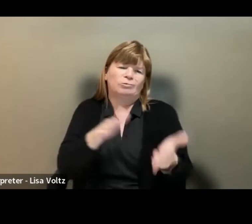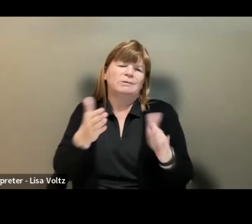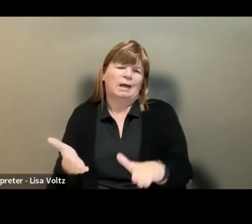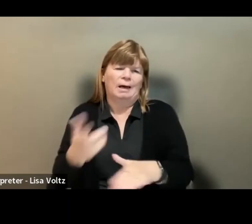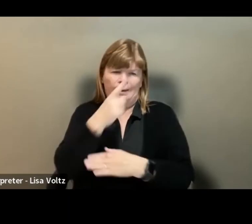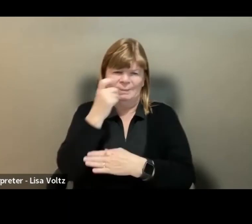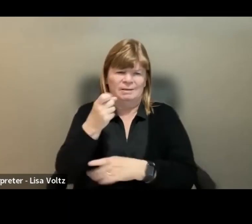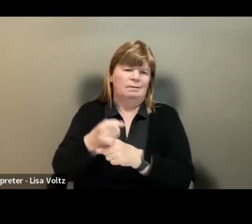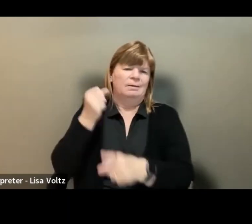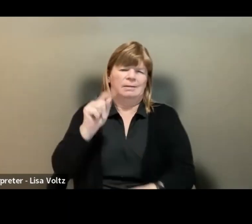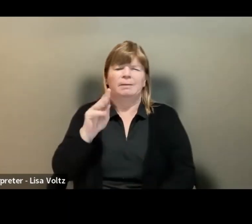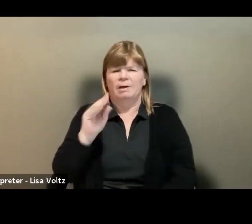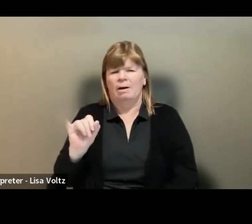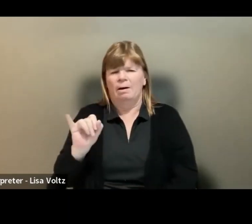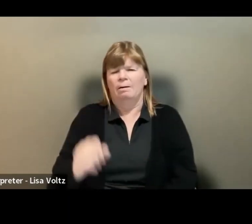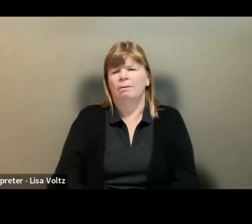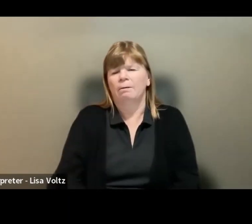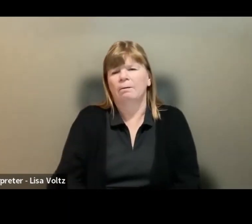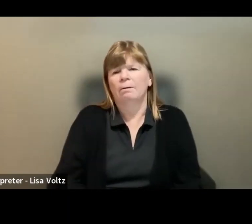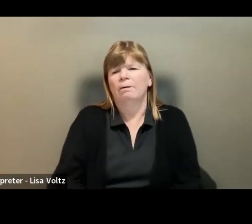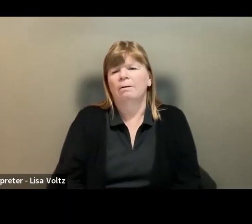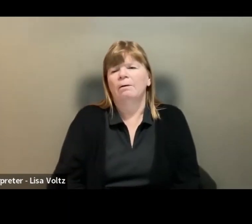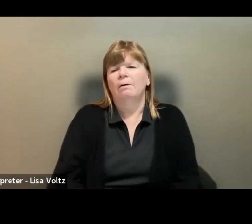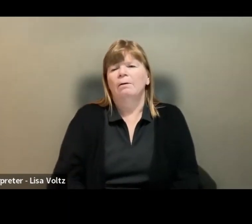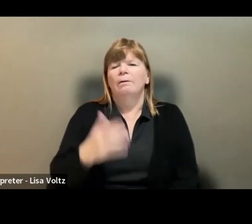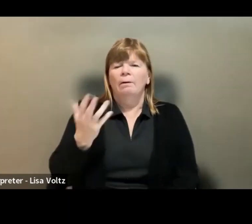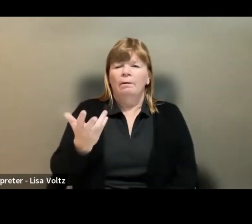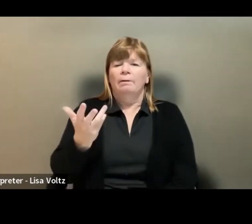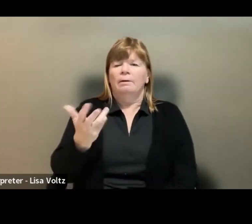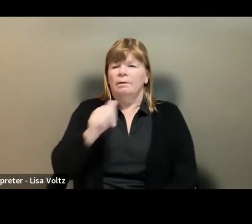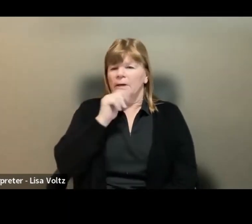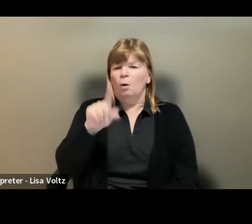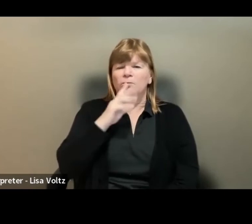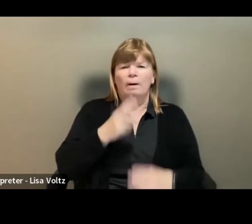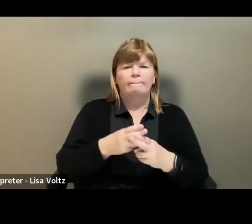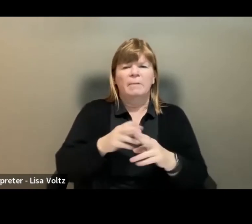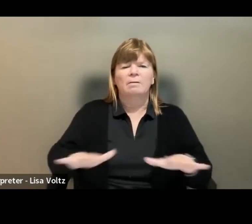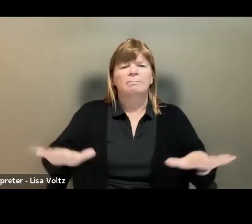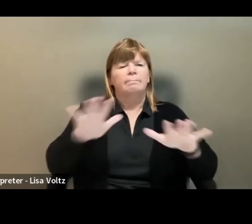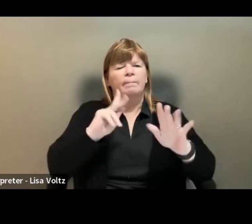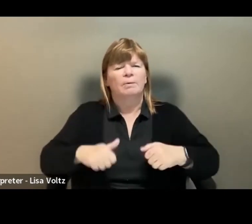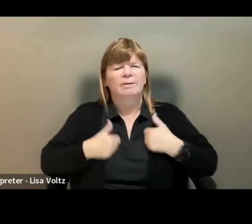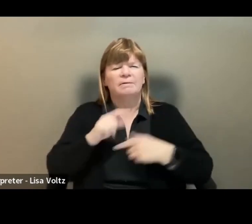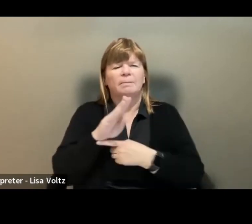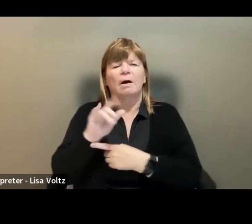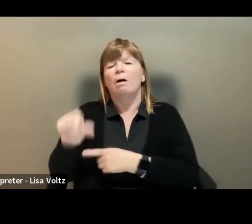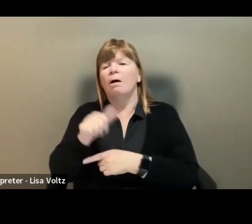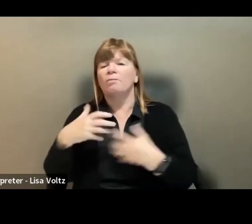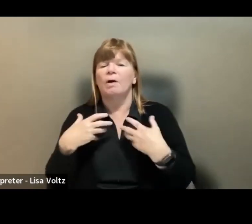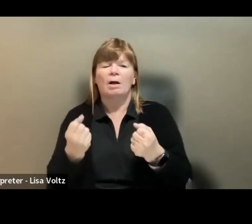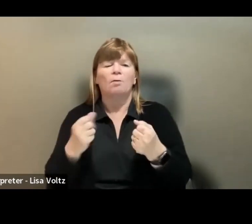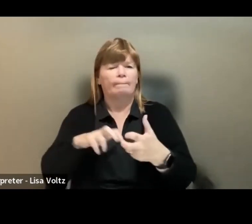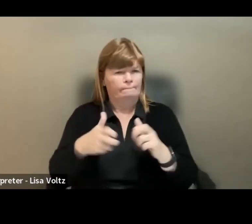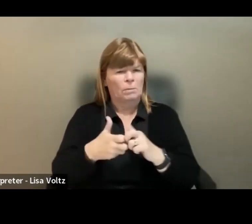the TBIs they sustain. So beyond the impact of residents, other known health disparities exist related